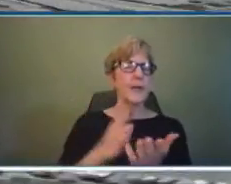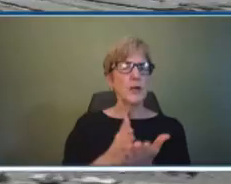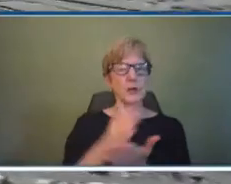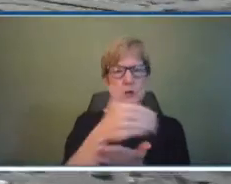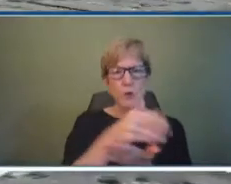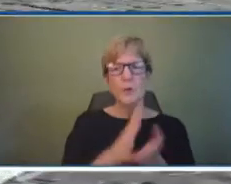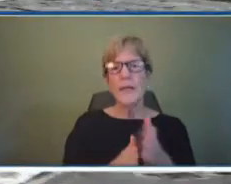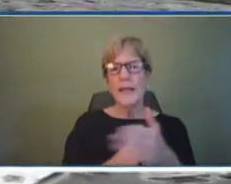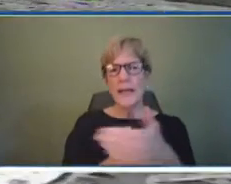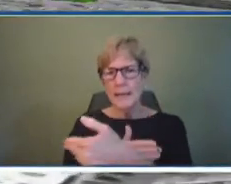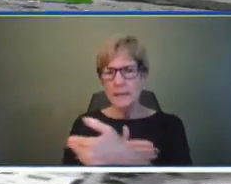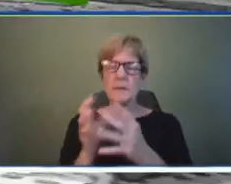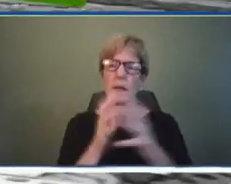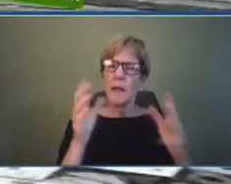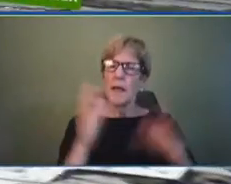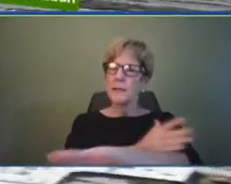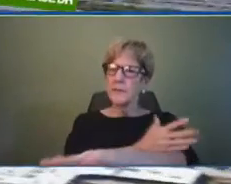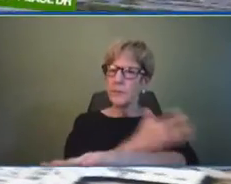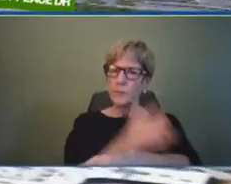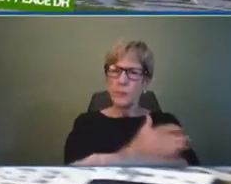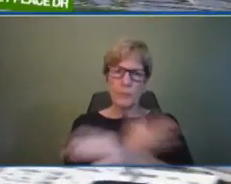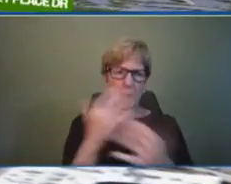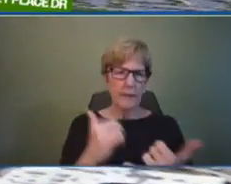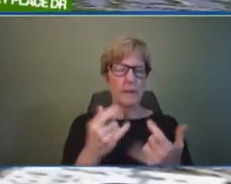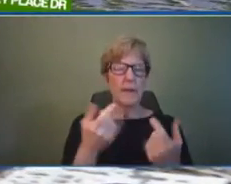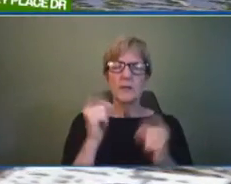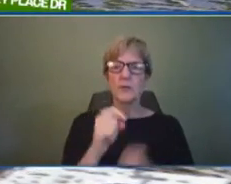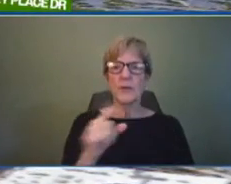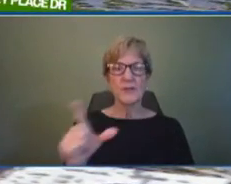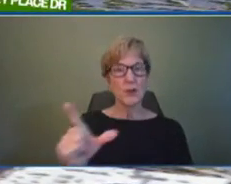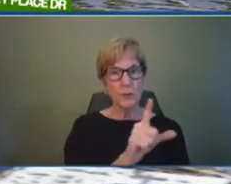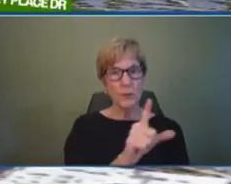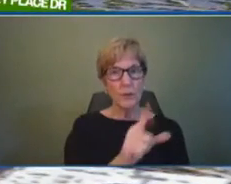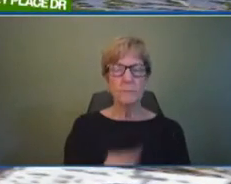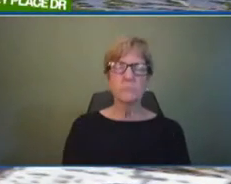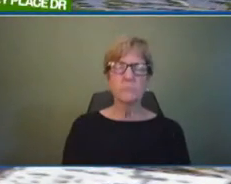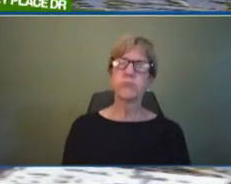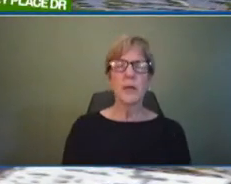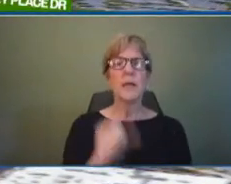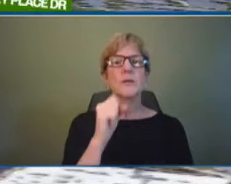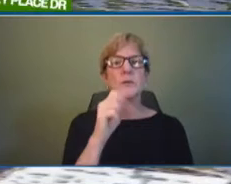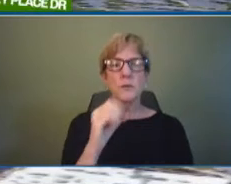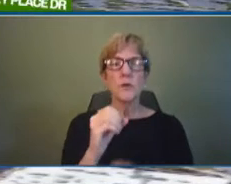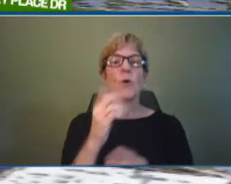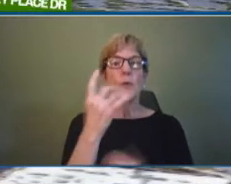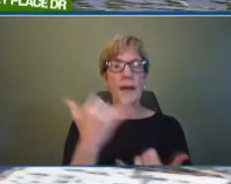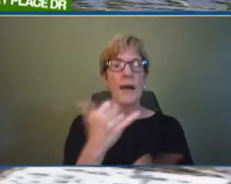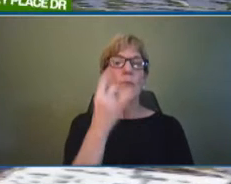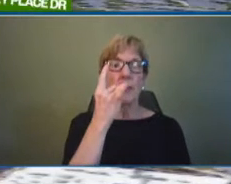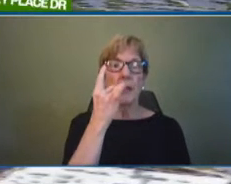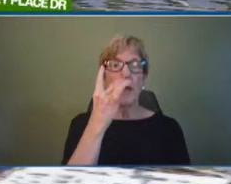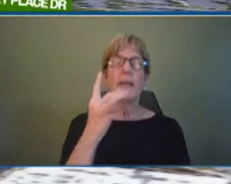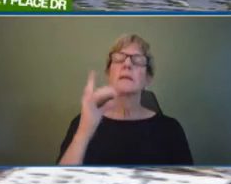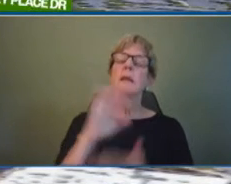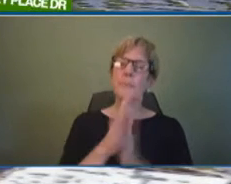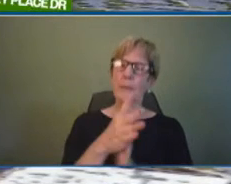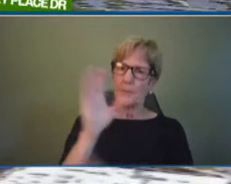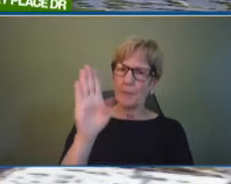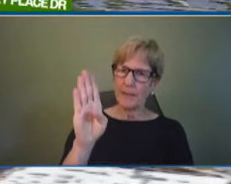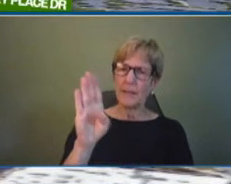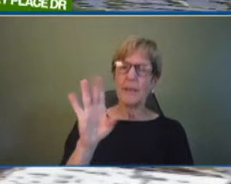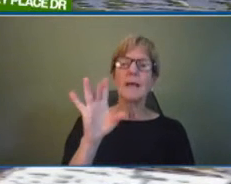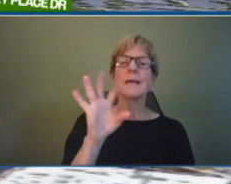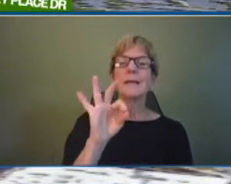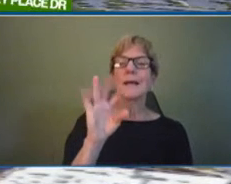currently uh obviously trying to make a left ey there is a level of service F when we put the traffic signal in we're going to go to a b so there's a 96%